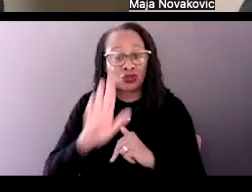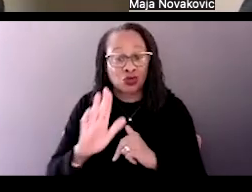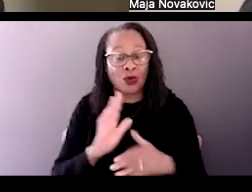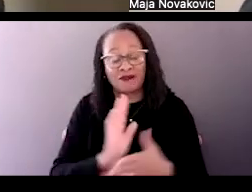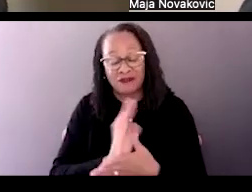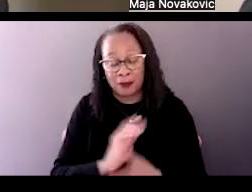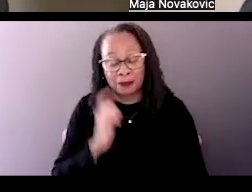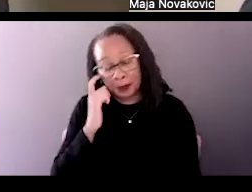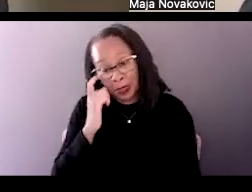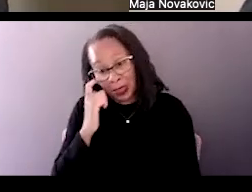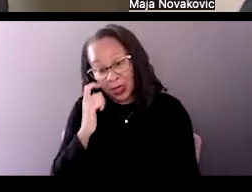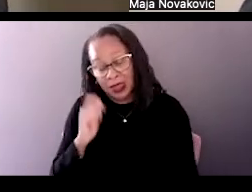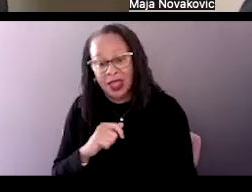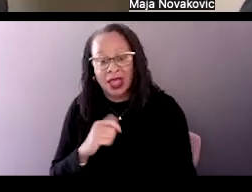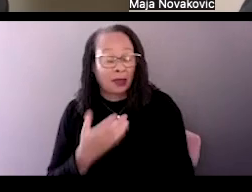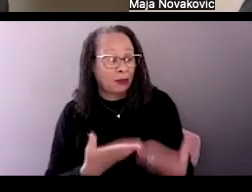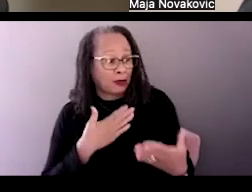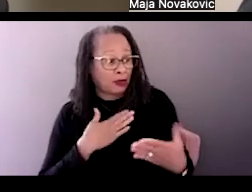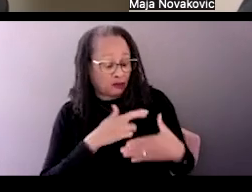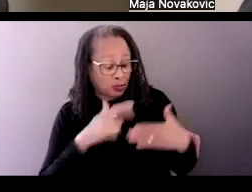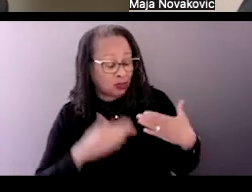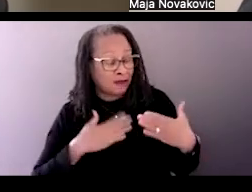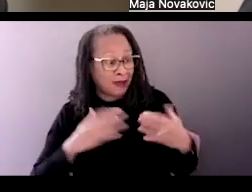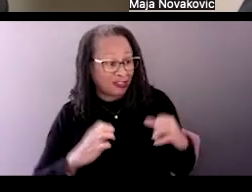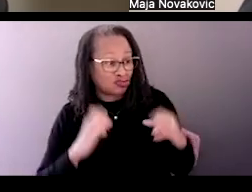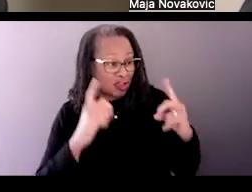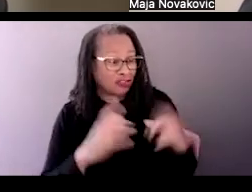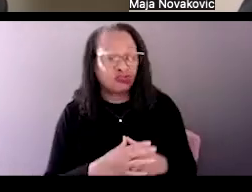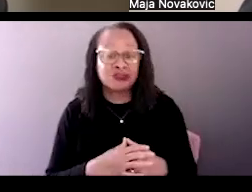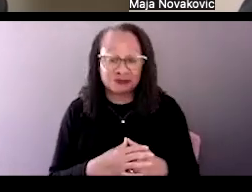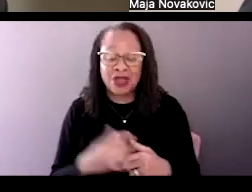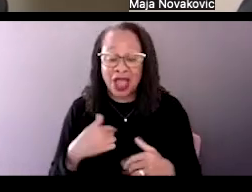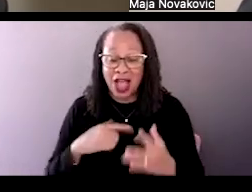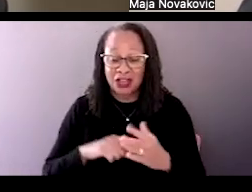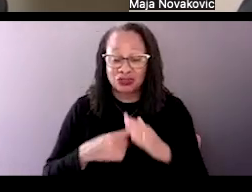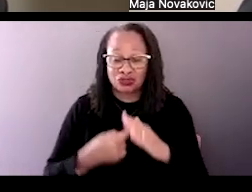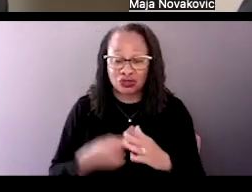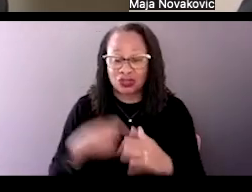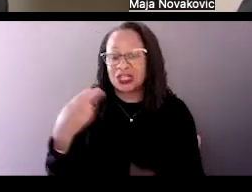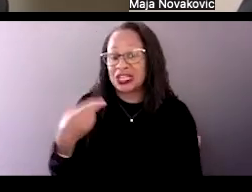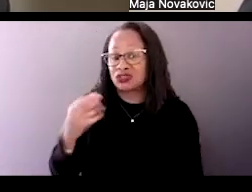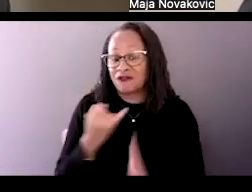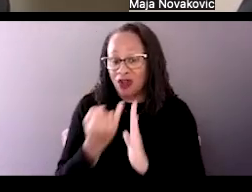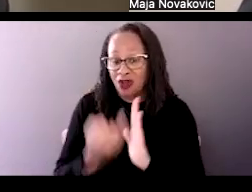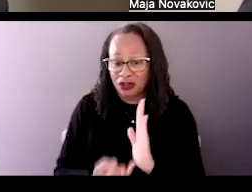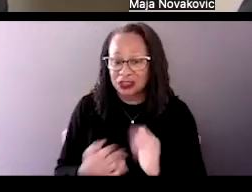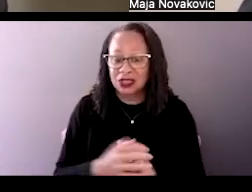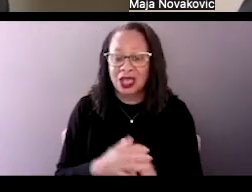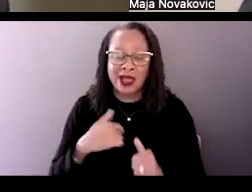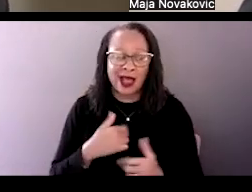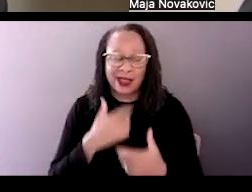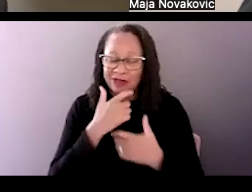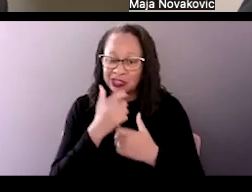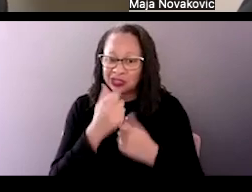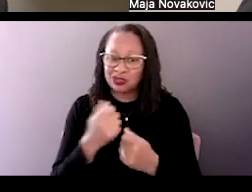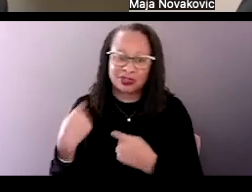probably a result of my education. I studied the history of art. I have been interested